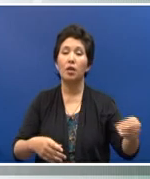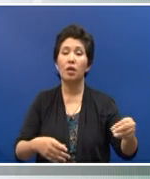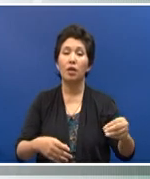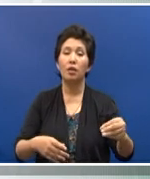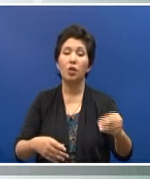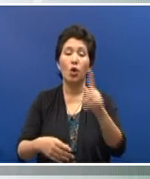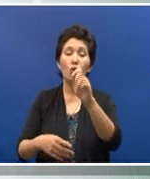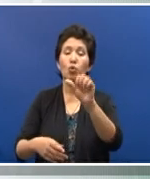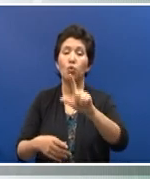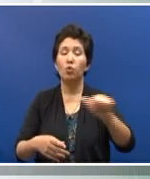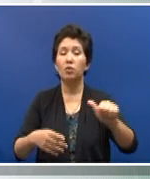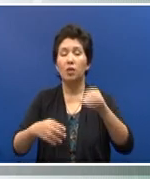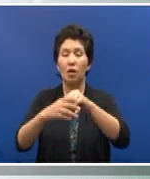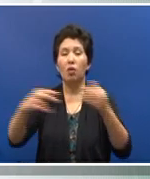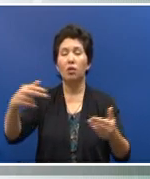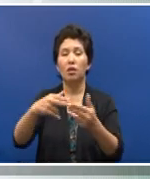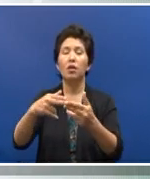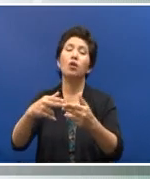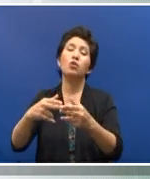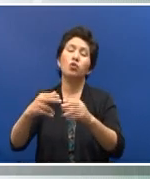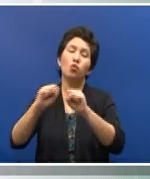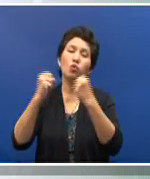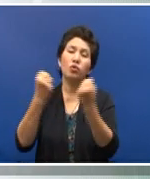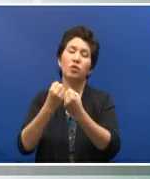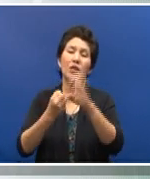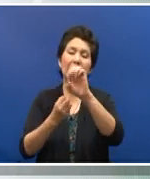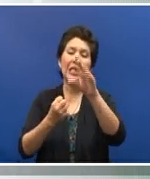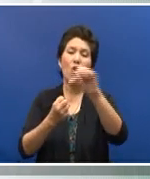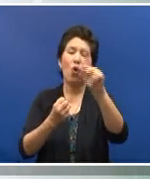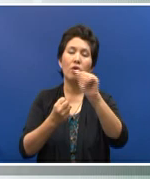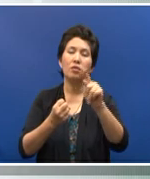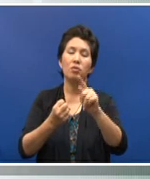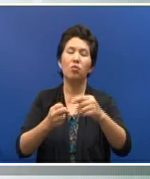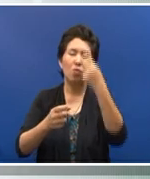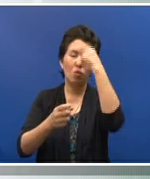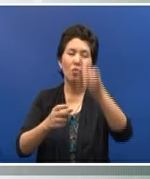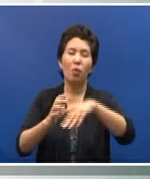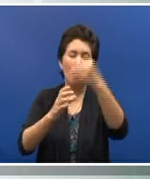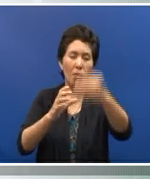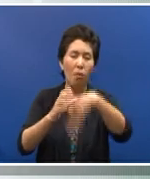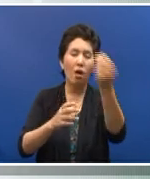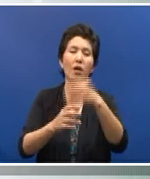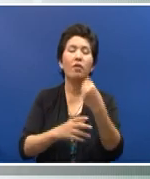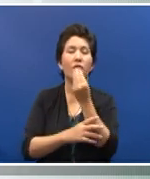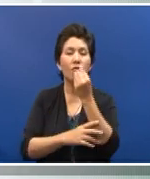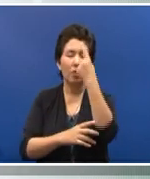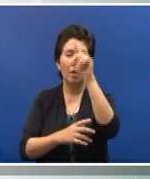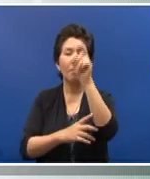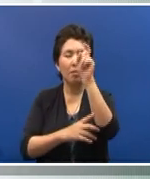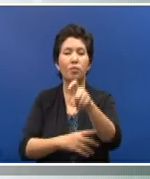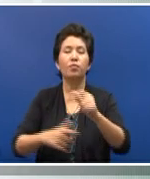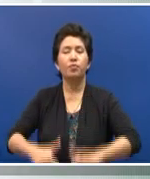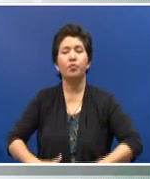tools in the context of social ecology to acquire and produce food that is needed to